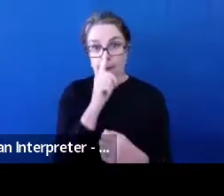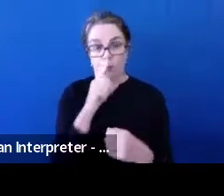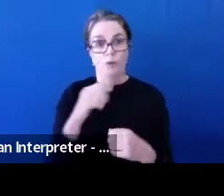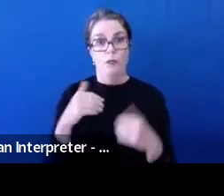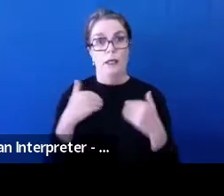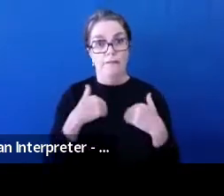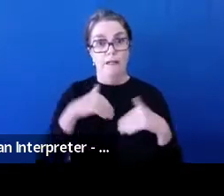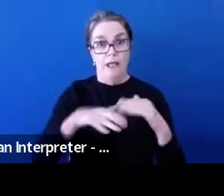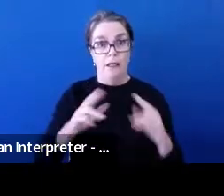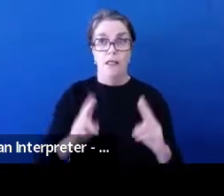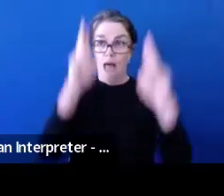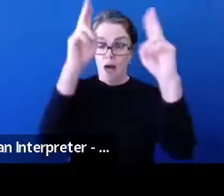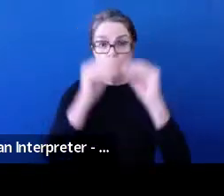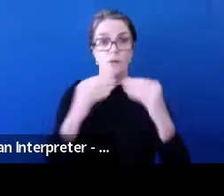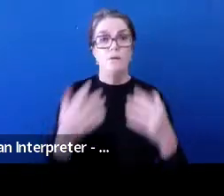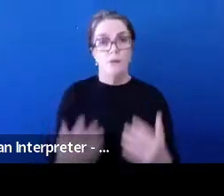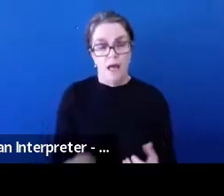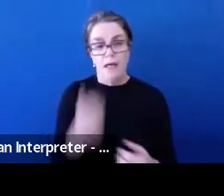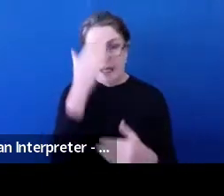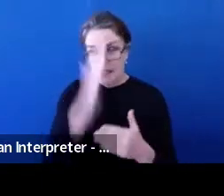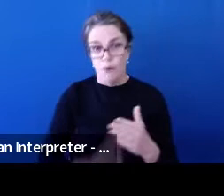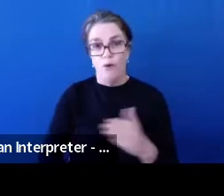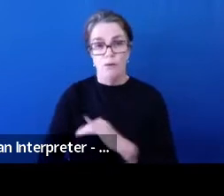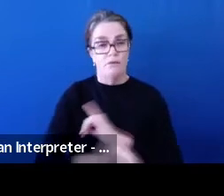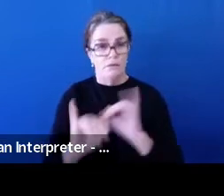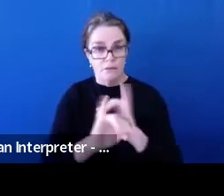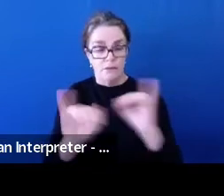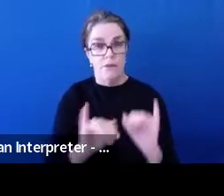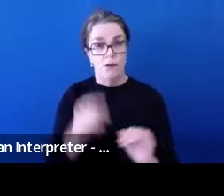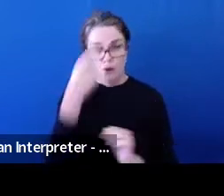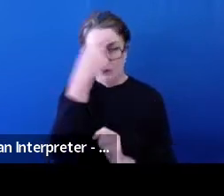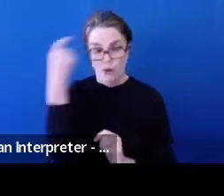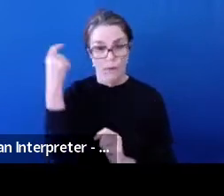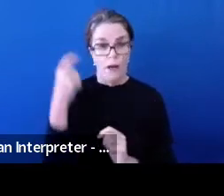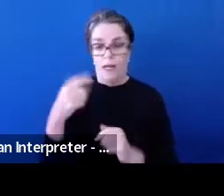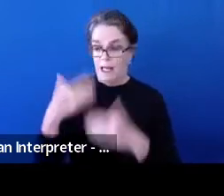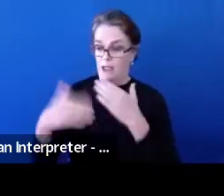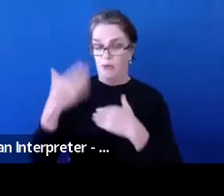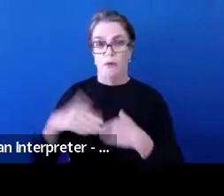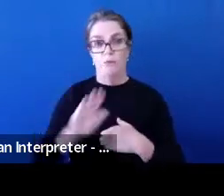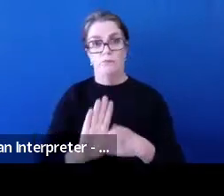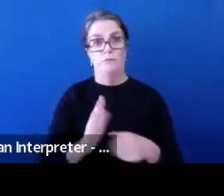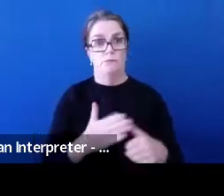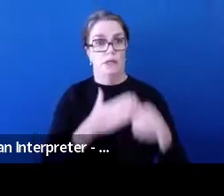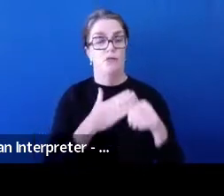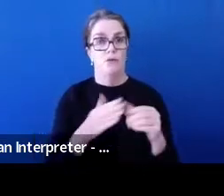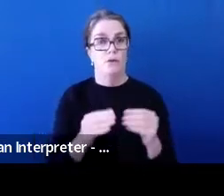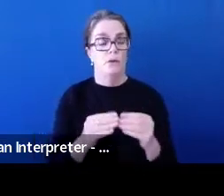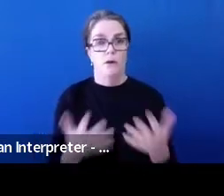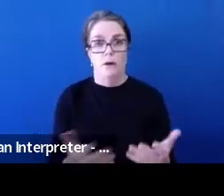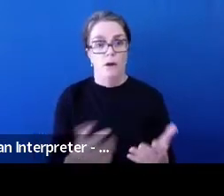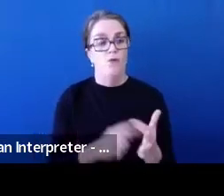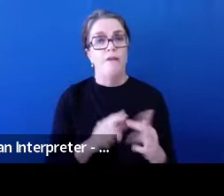only refugee people, even people without traumatic histories. The whole experience that they were going through